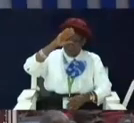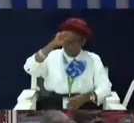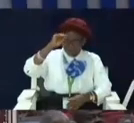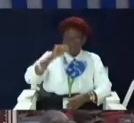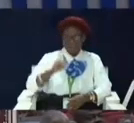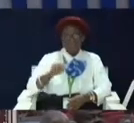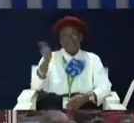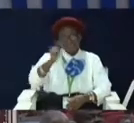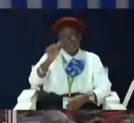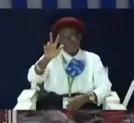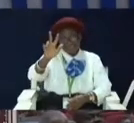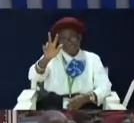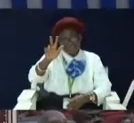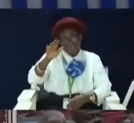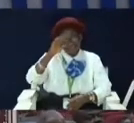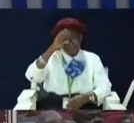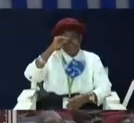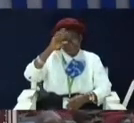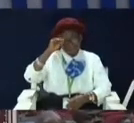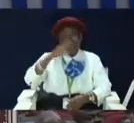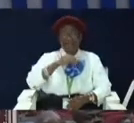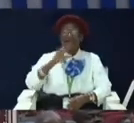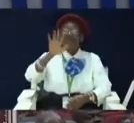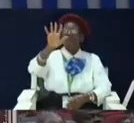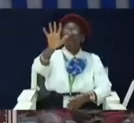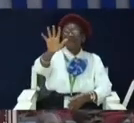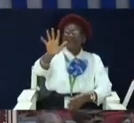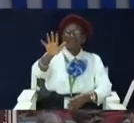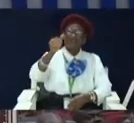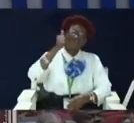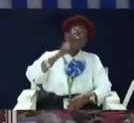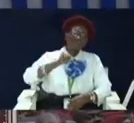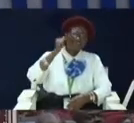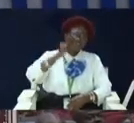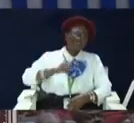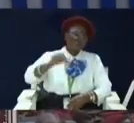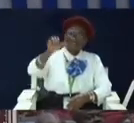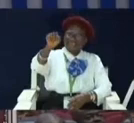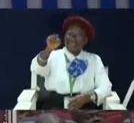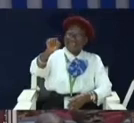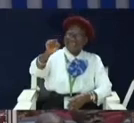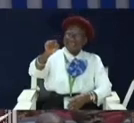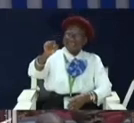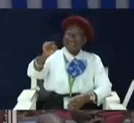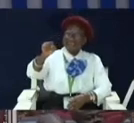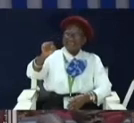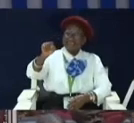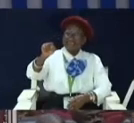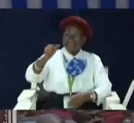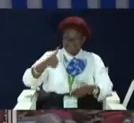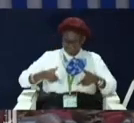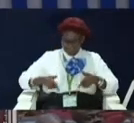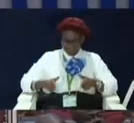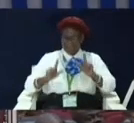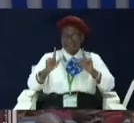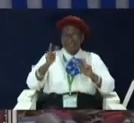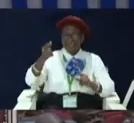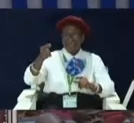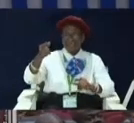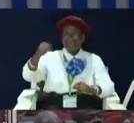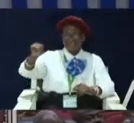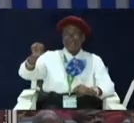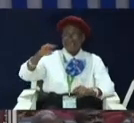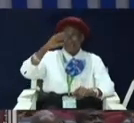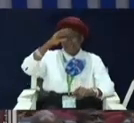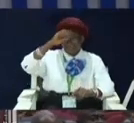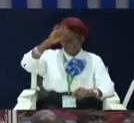mẹ́tàlá and five girls. ọmọbìnrin márùn. Let the boy shout, praise